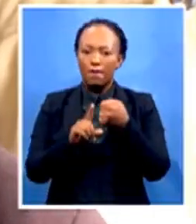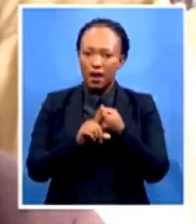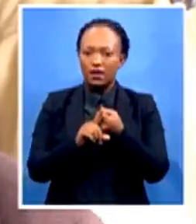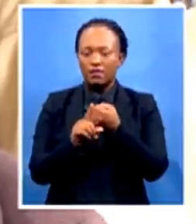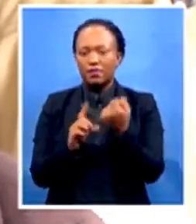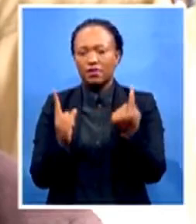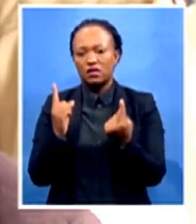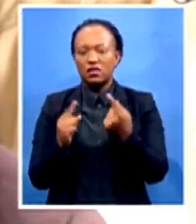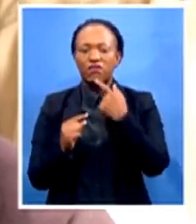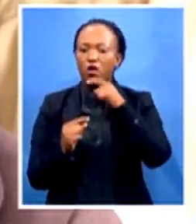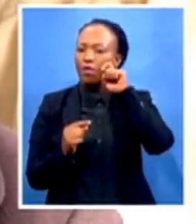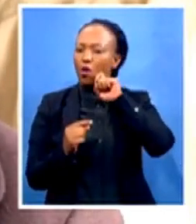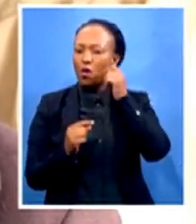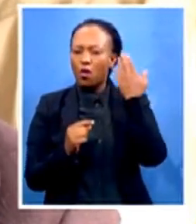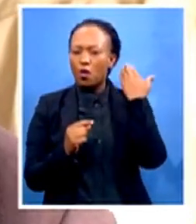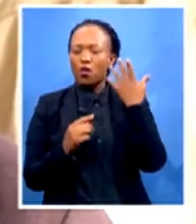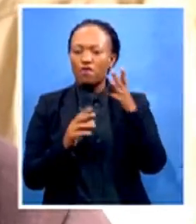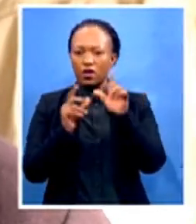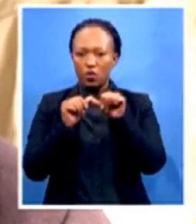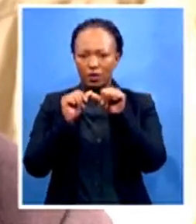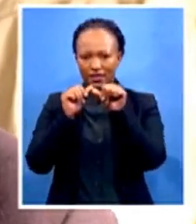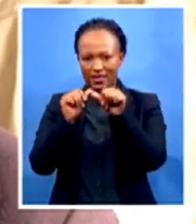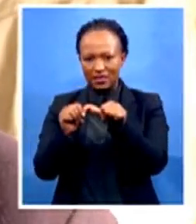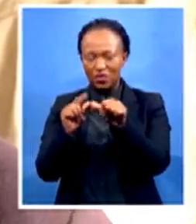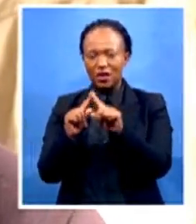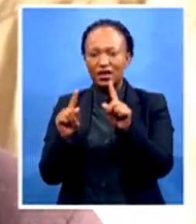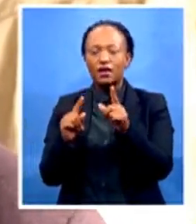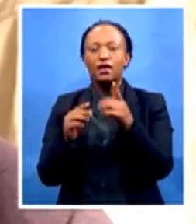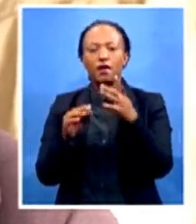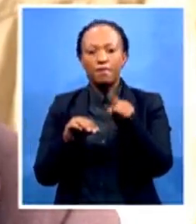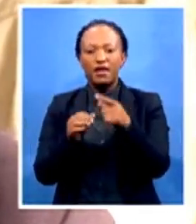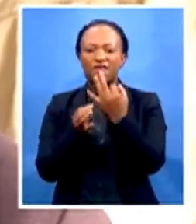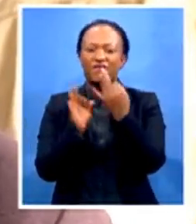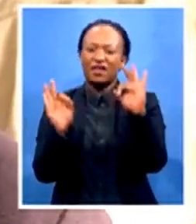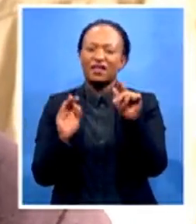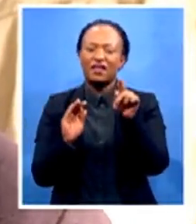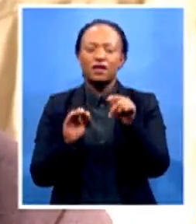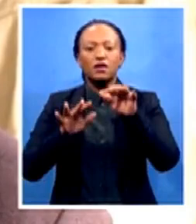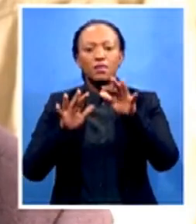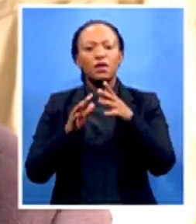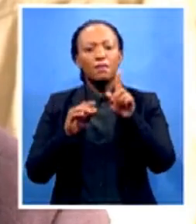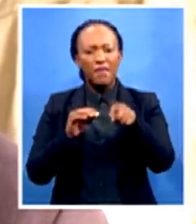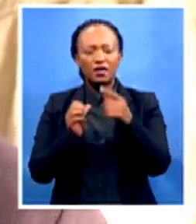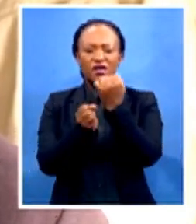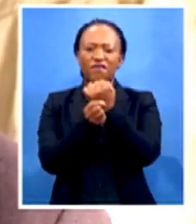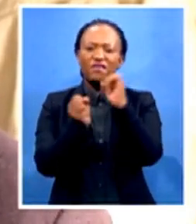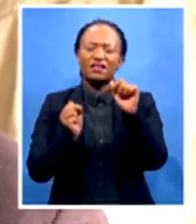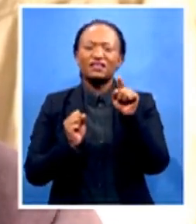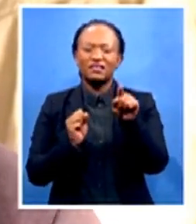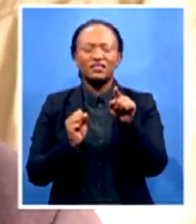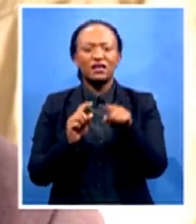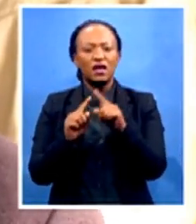zindlondlobale, sikhululeke nathi, abantu bakhululeke esibalaphayo, balapheke baphile. Indaba